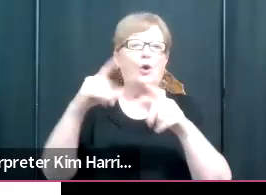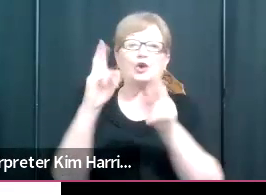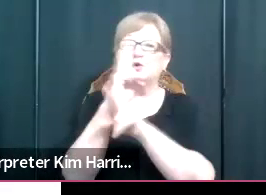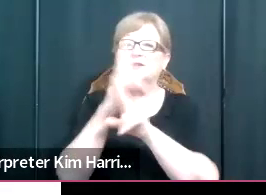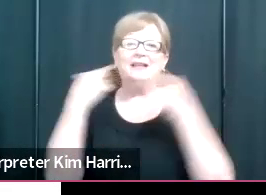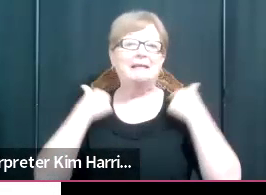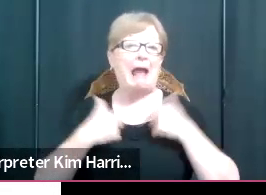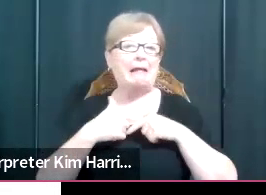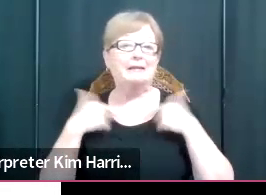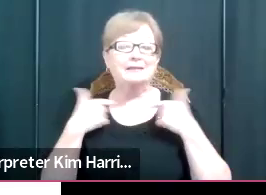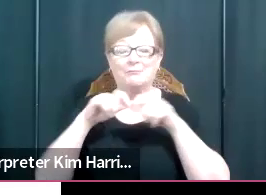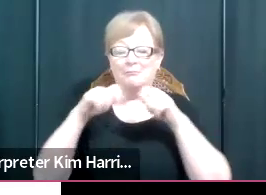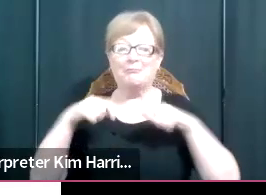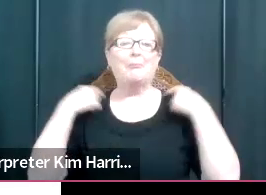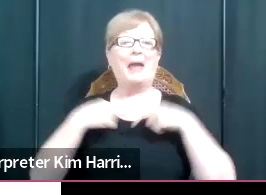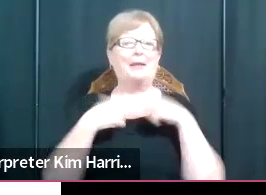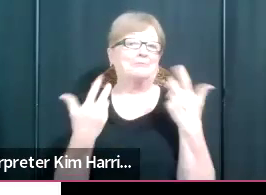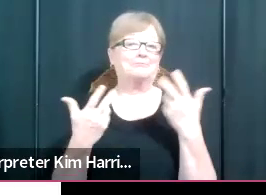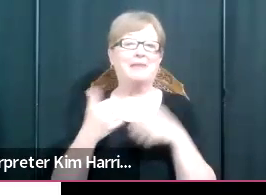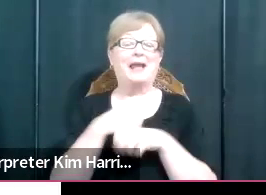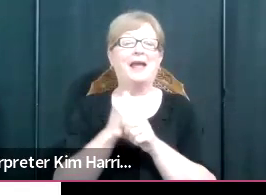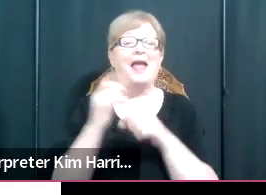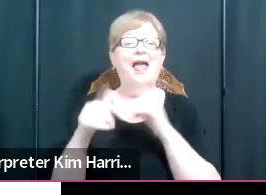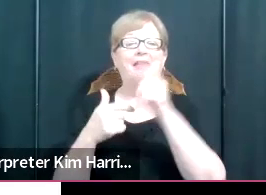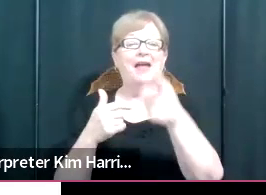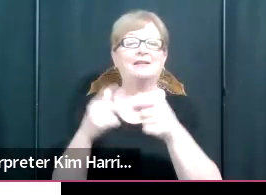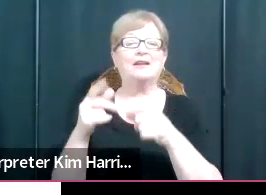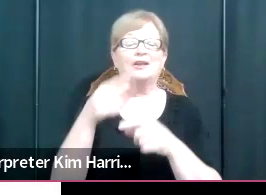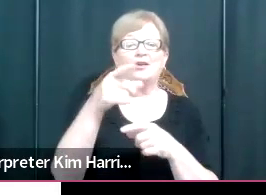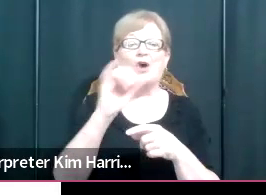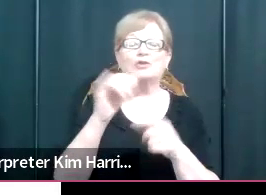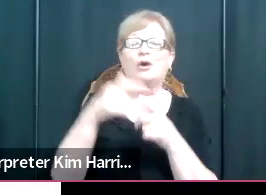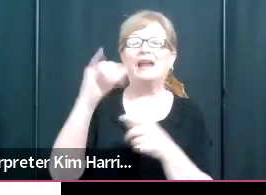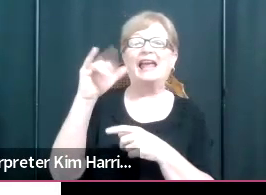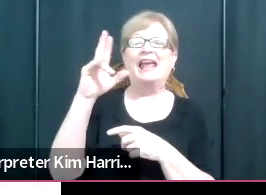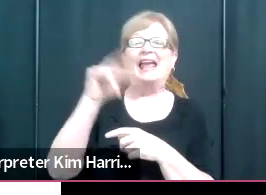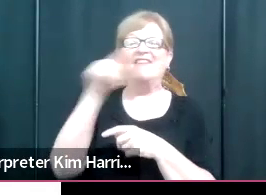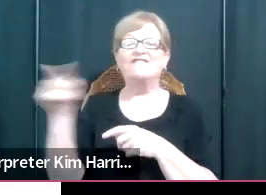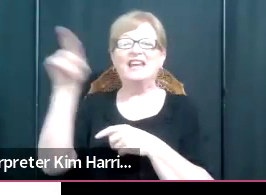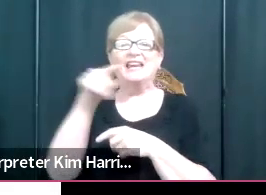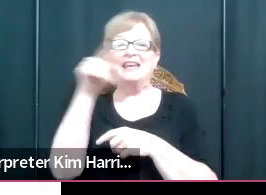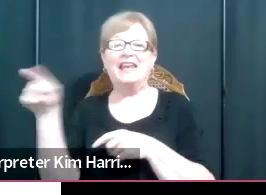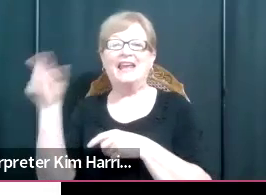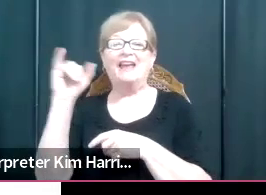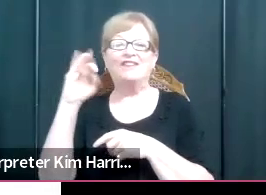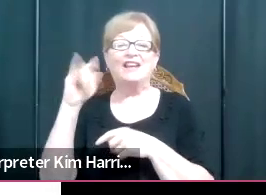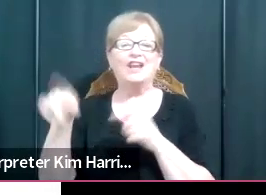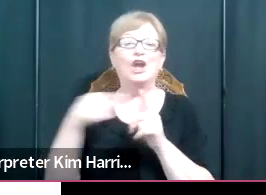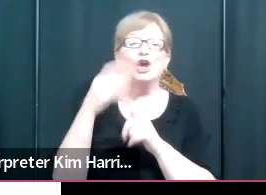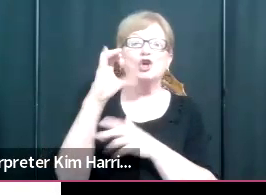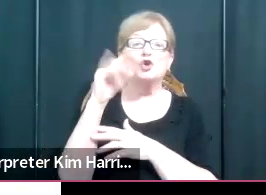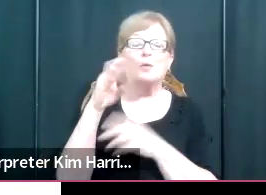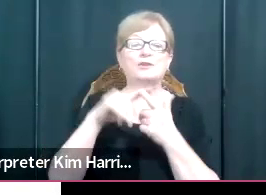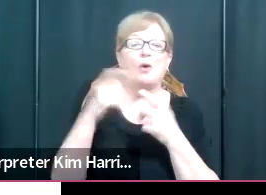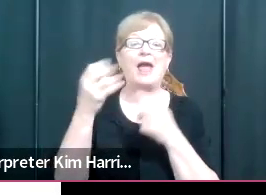bracelet. To the right of that is an infinity cube, which is 8 cubes connected together by hinges. And